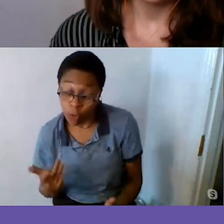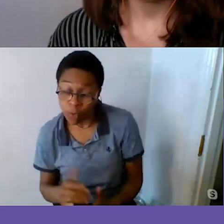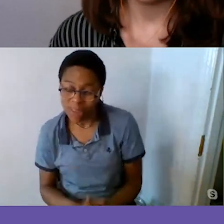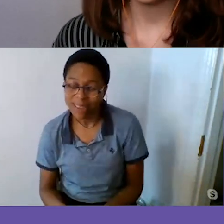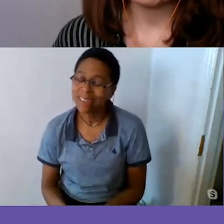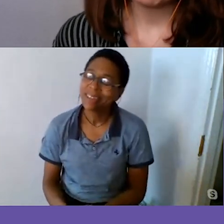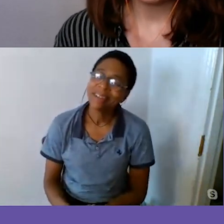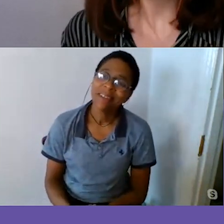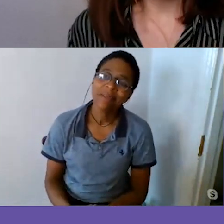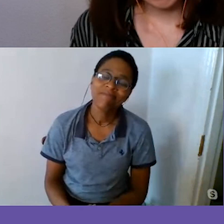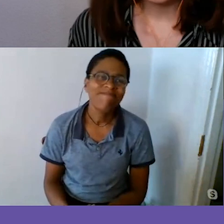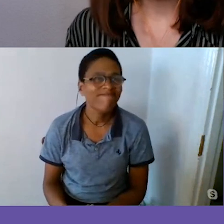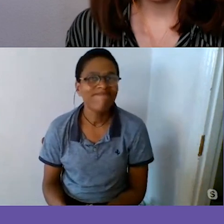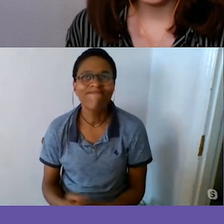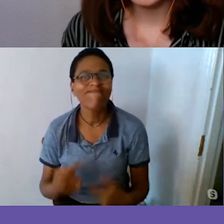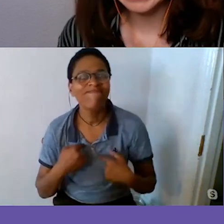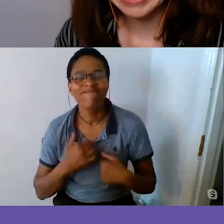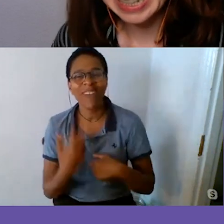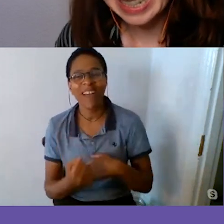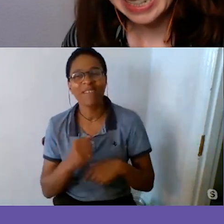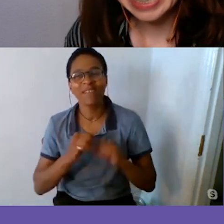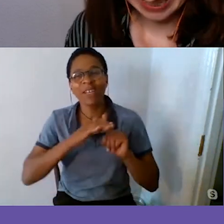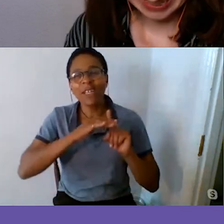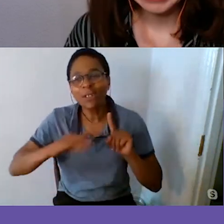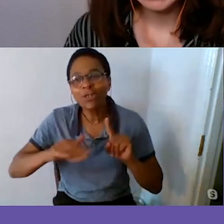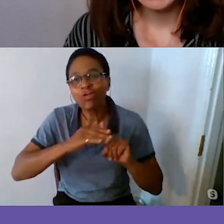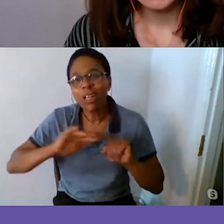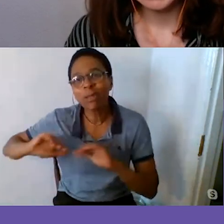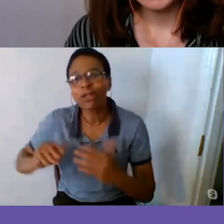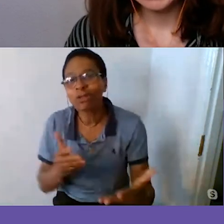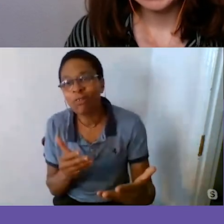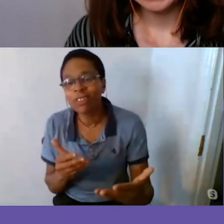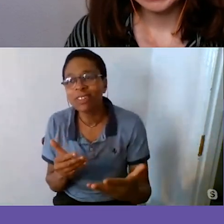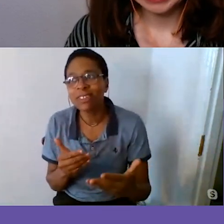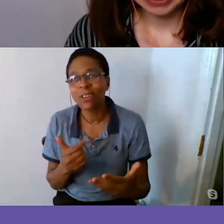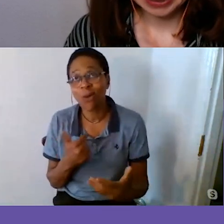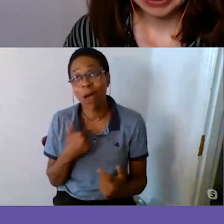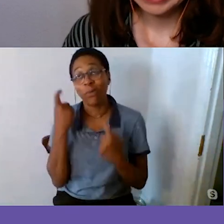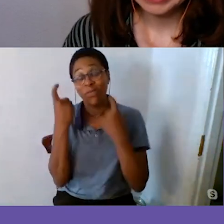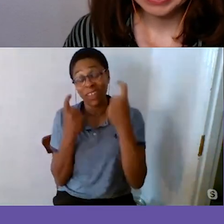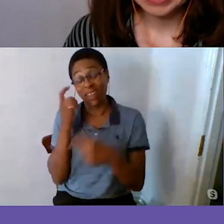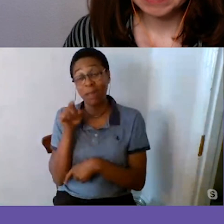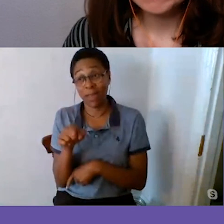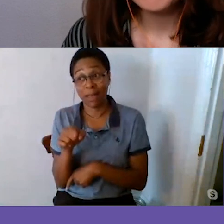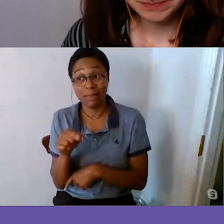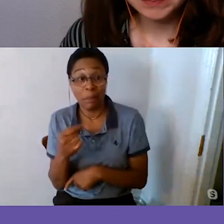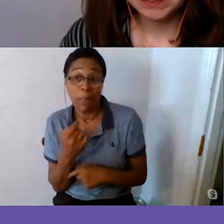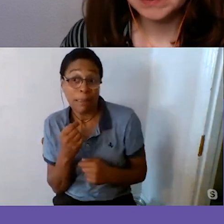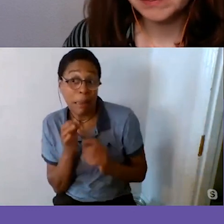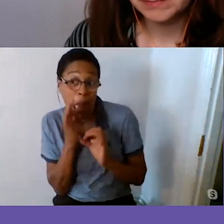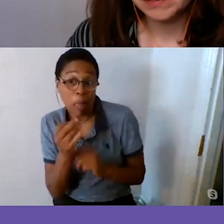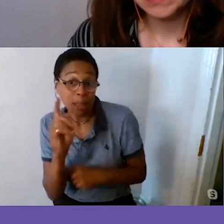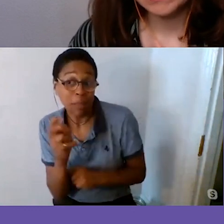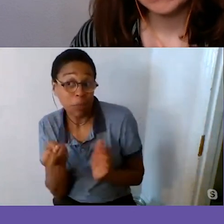Well, I've got this streaming service coming up, so I guess just looking at that would be subscribing to that would be great.